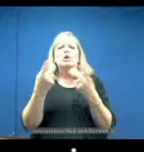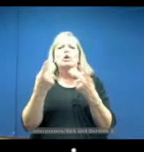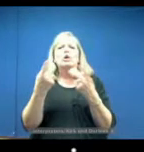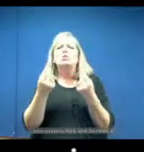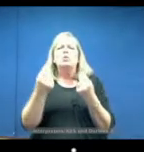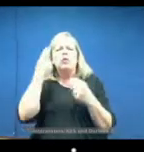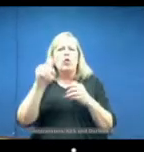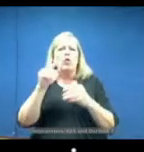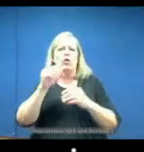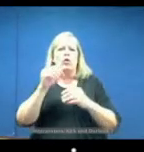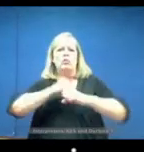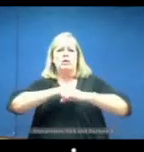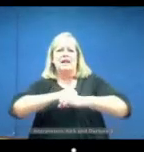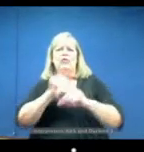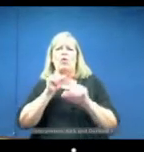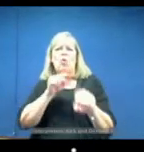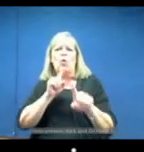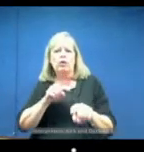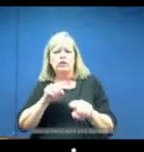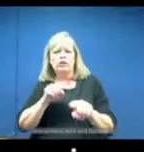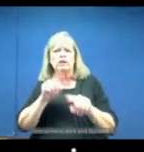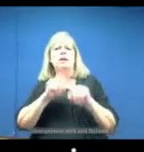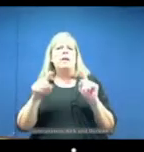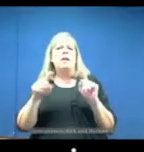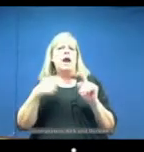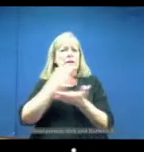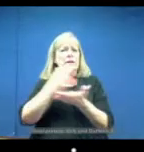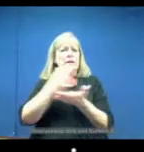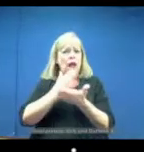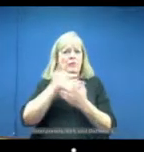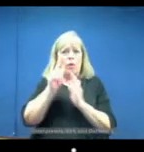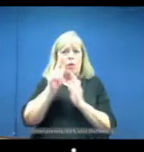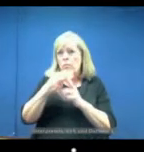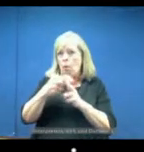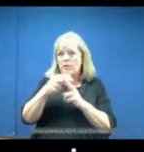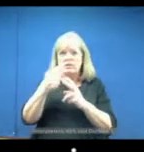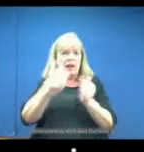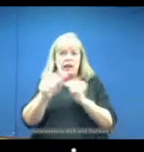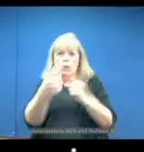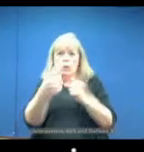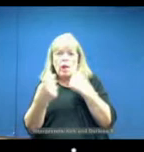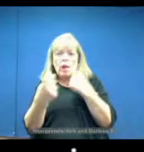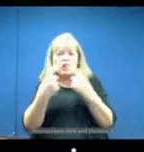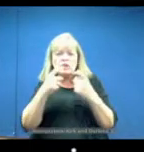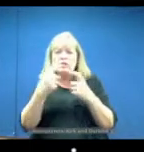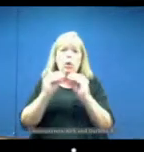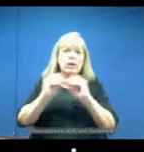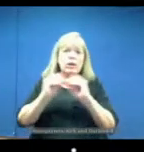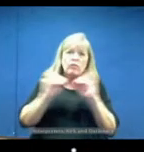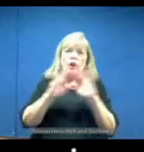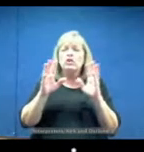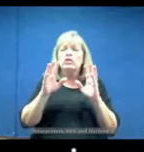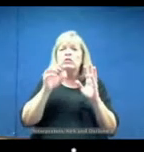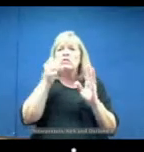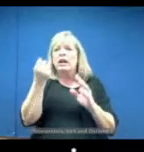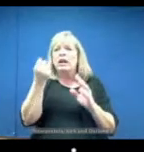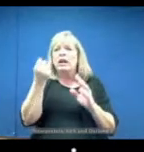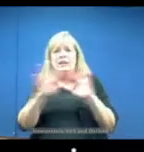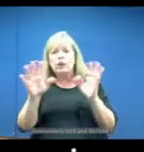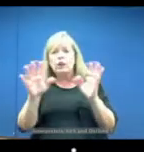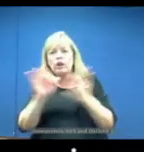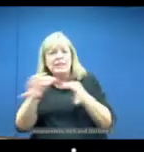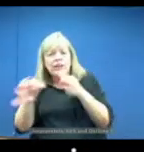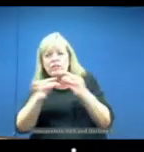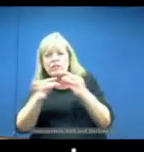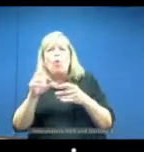But I'd like to stop now just in case anyone needs clarification, or if there are any questions about some of the definitions and the general public policy